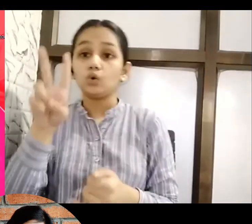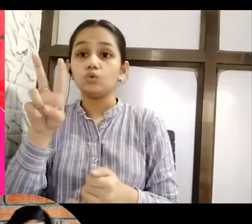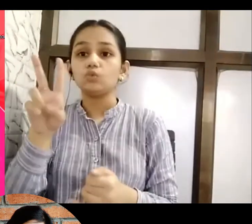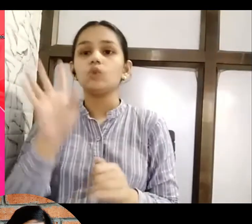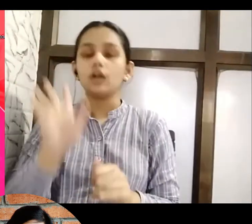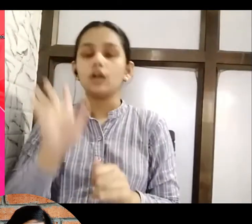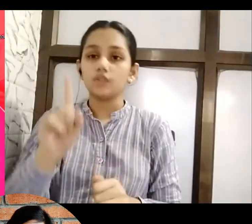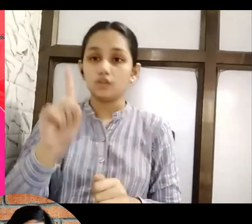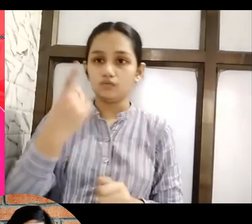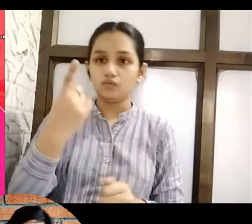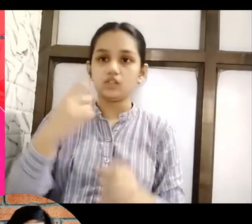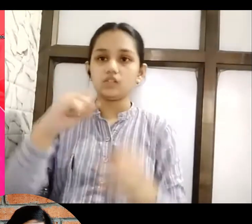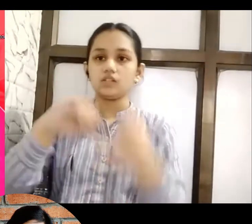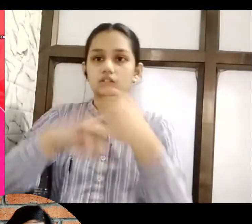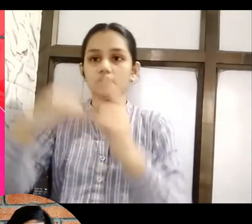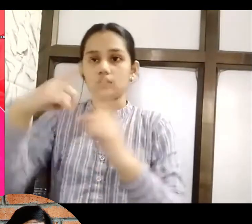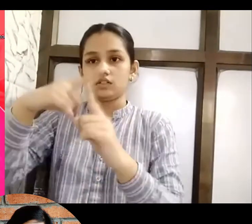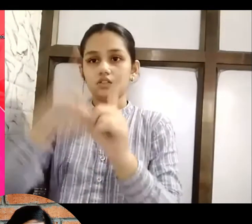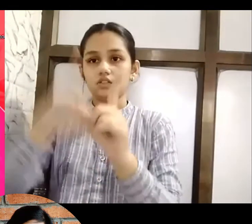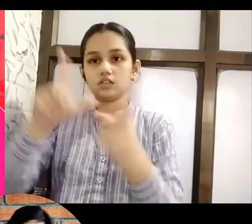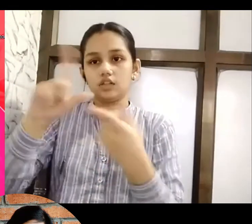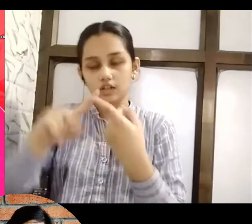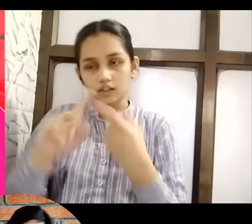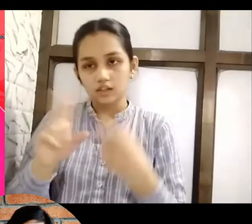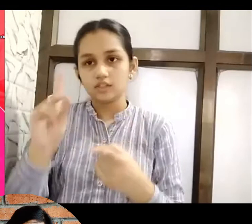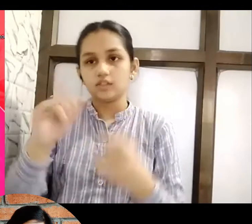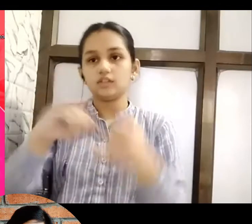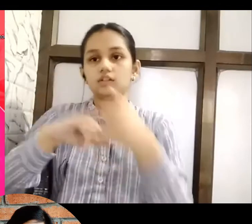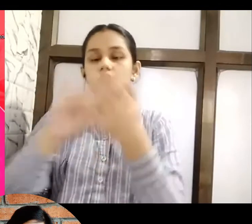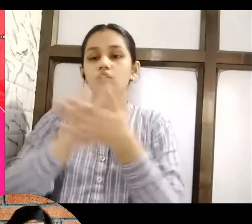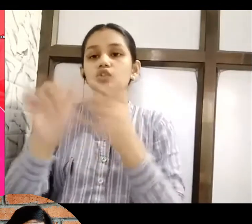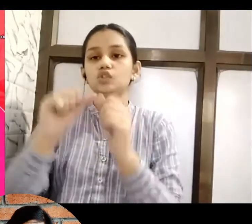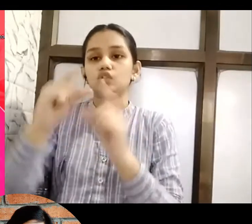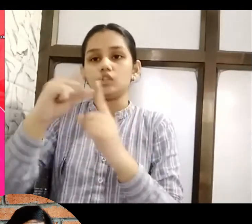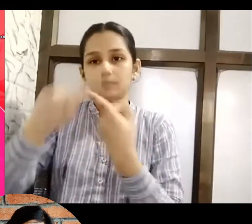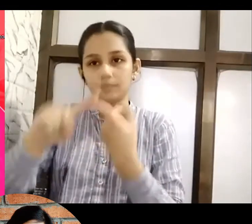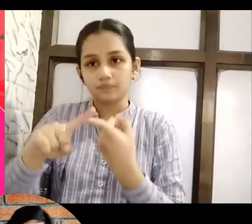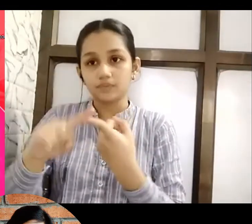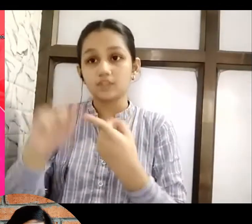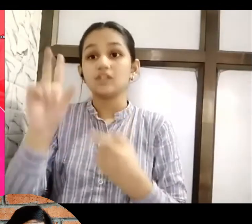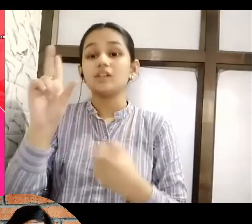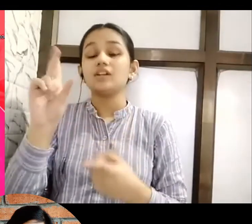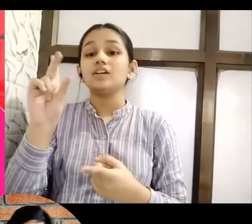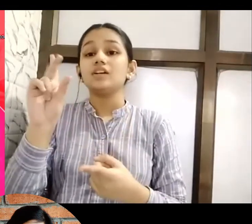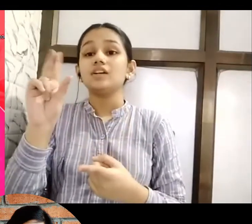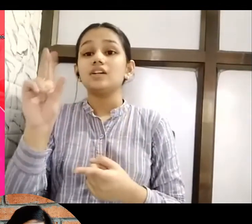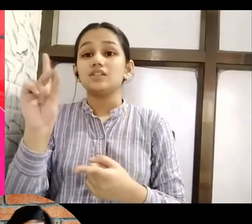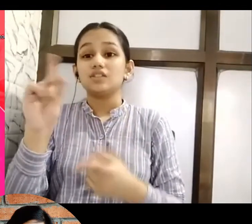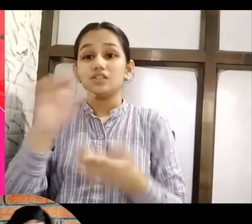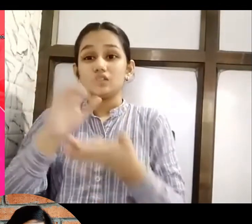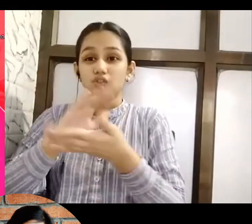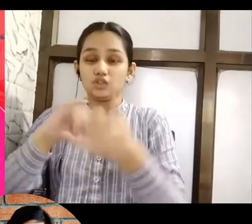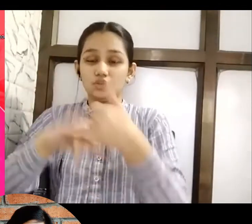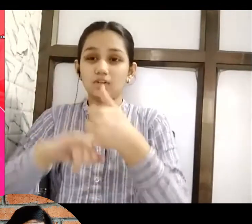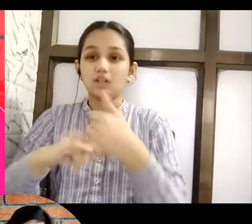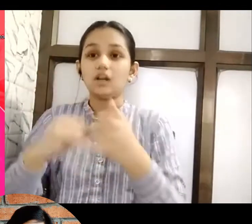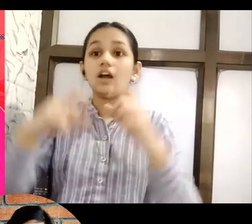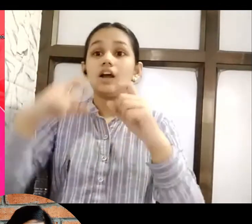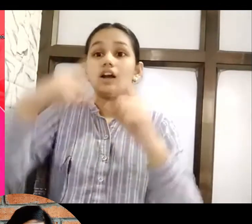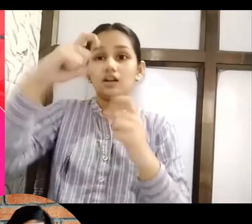and shape. In shape, I have selected curve. If I don't want curve, I can remove the